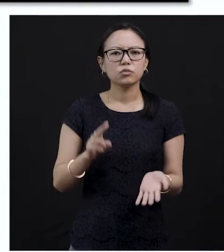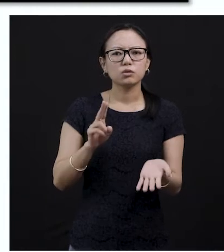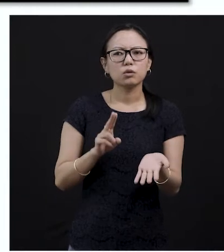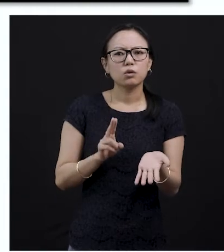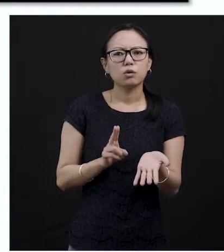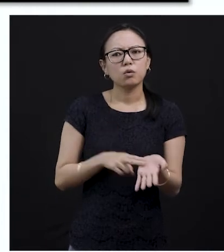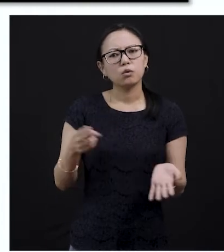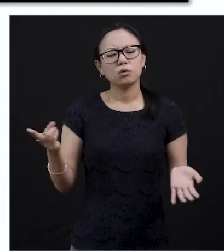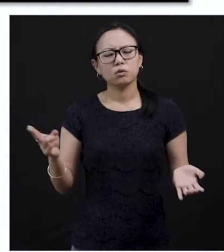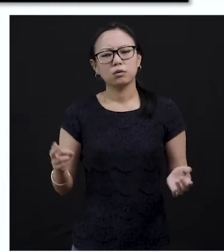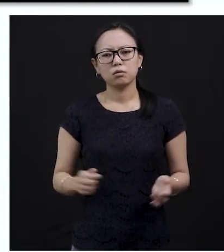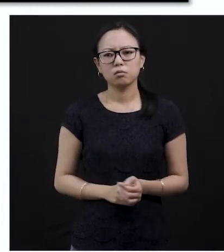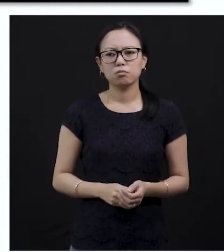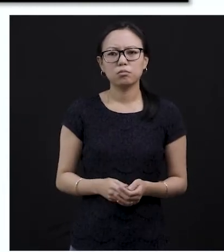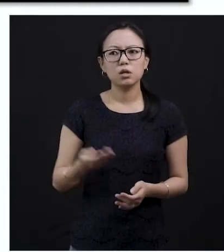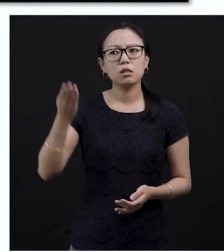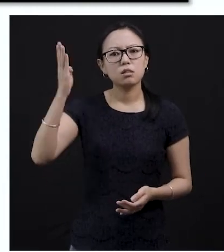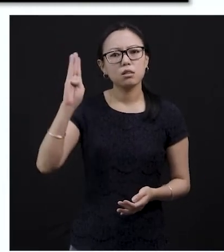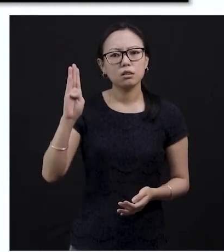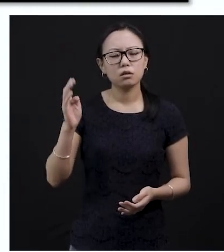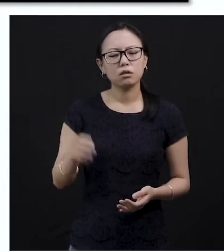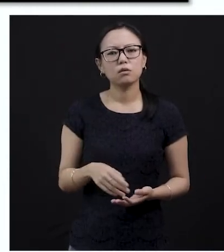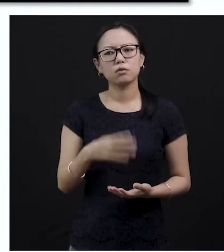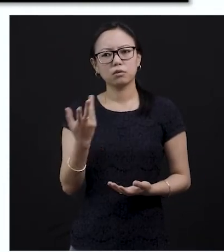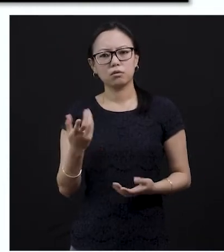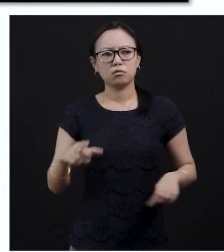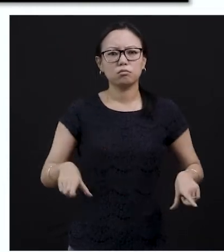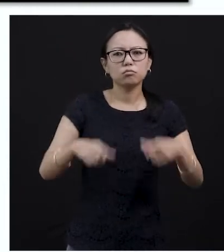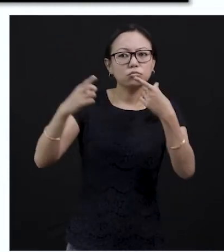we don't find leaves, isn't it? Why? Let us study why